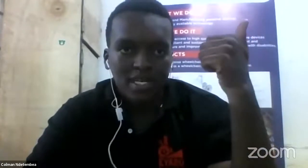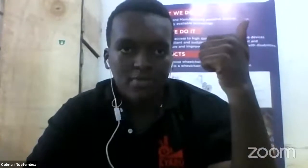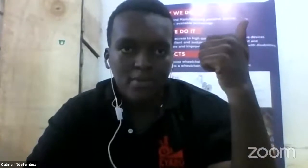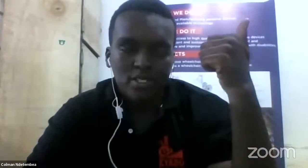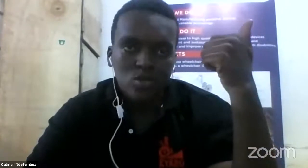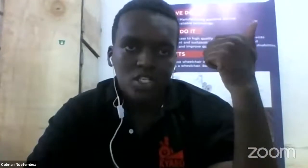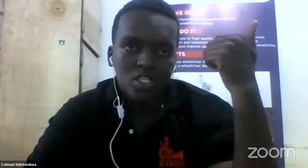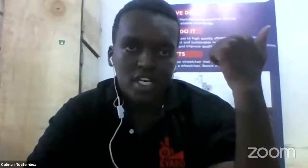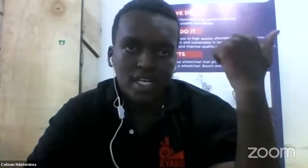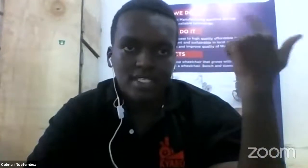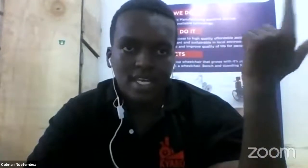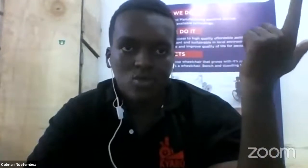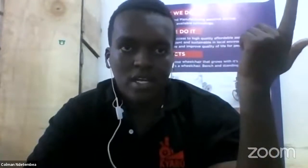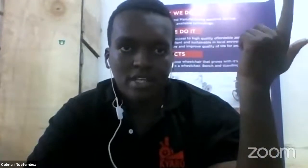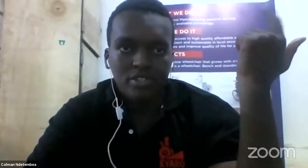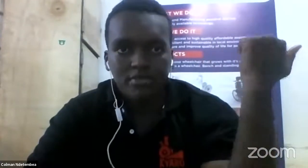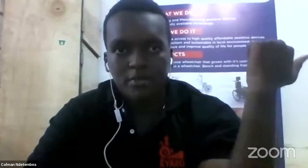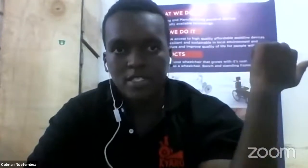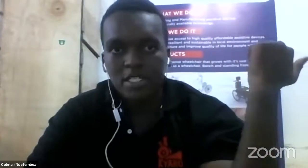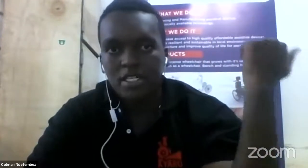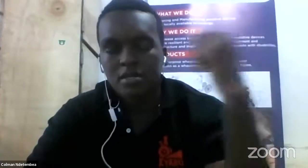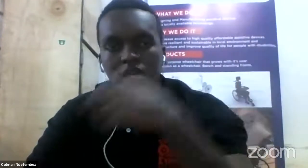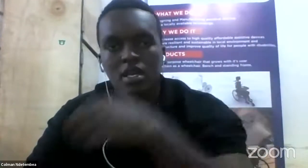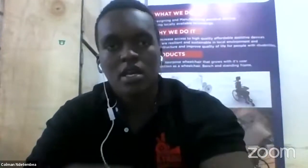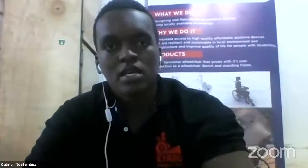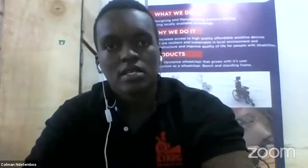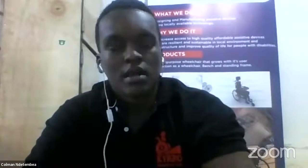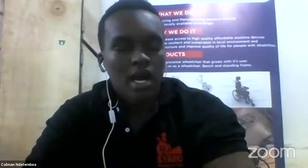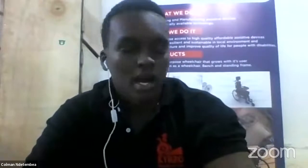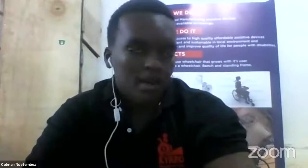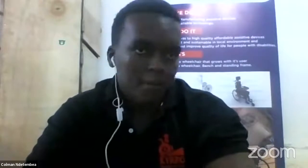100 multipurpose wheelchairs and 150